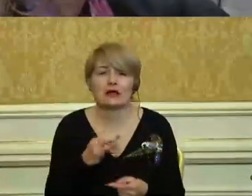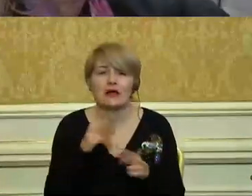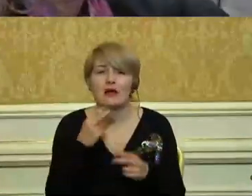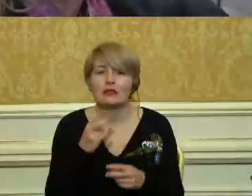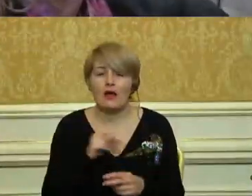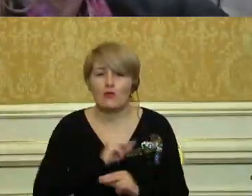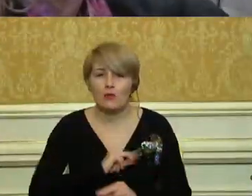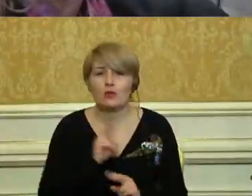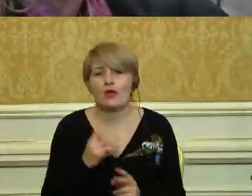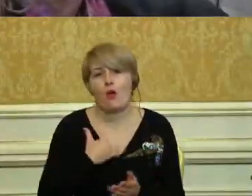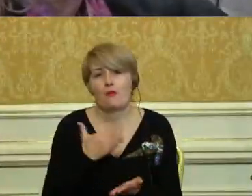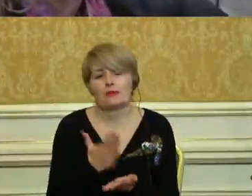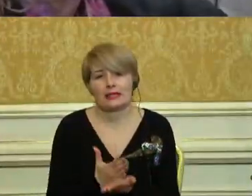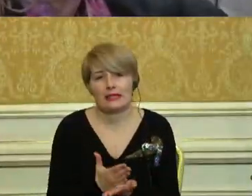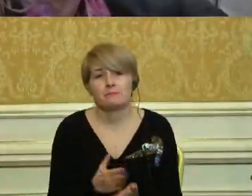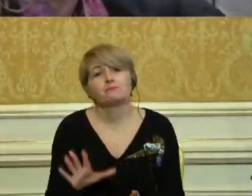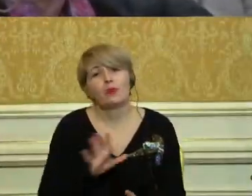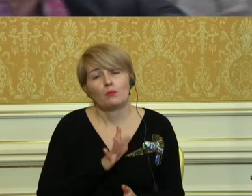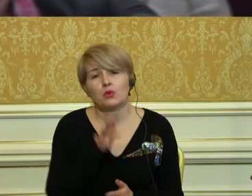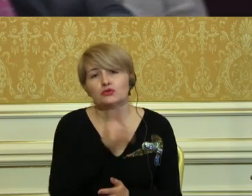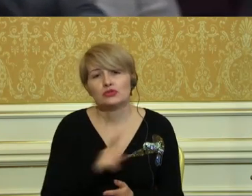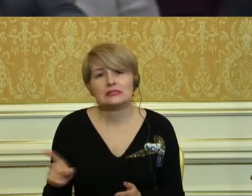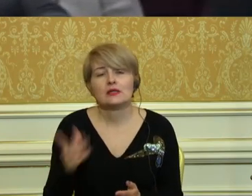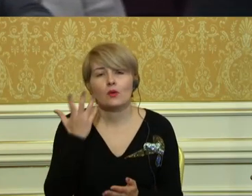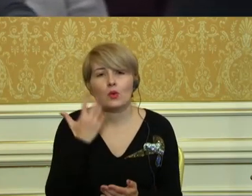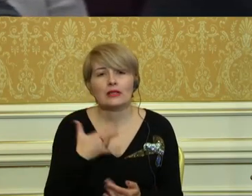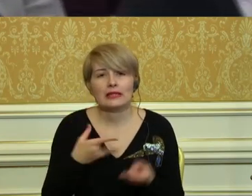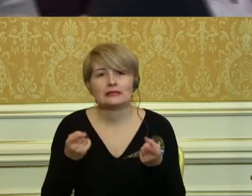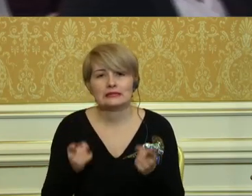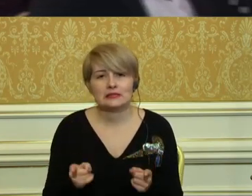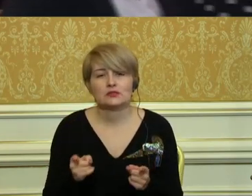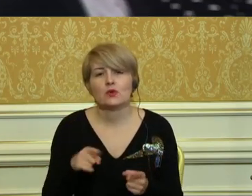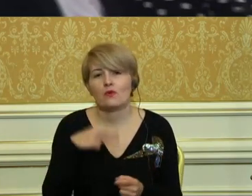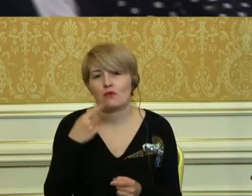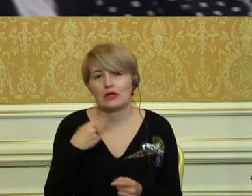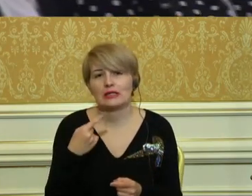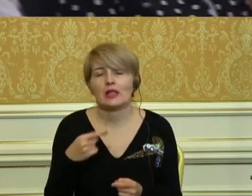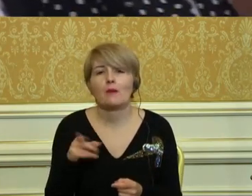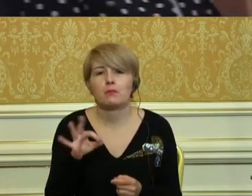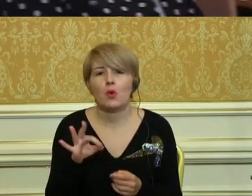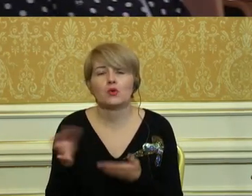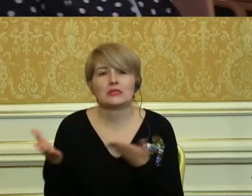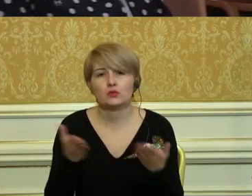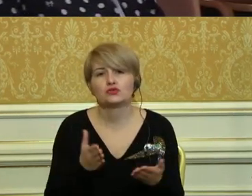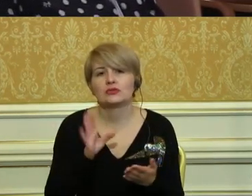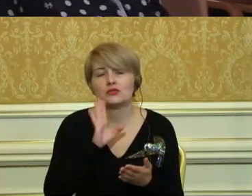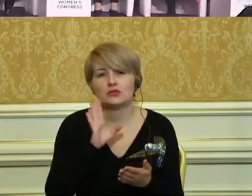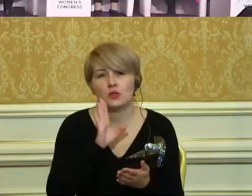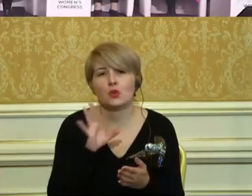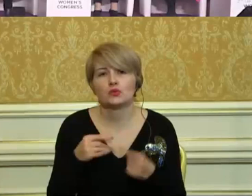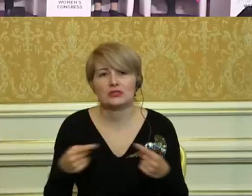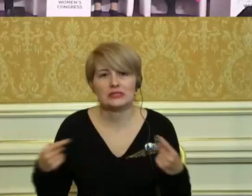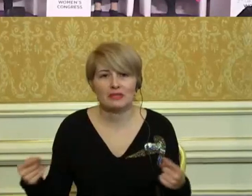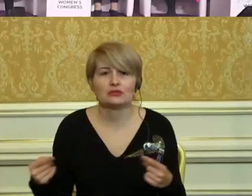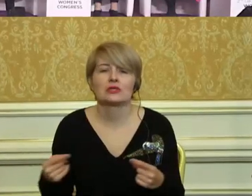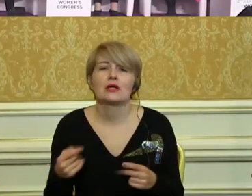defense. There are times when I have reflected on the role of women in security, For example, I look back, I